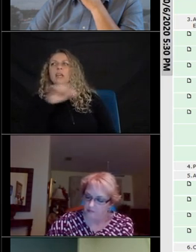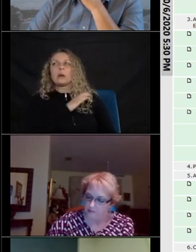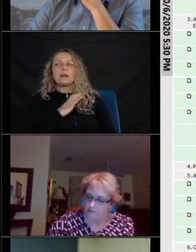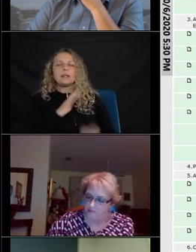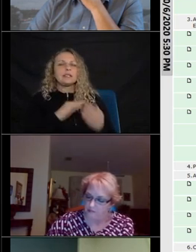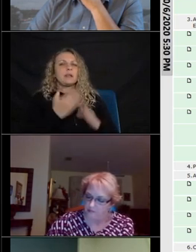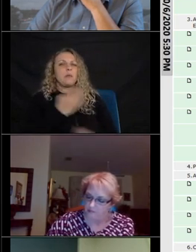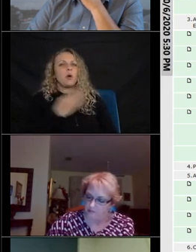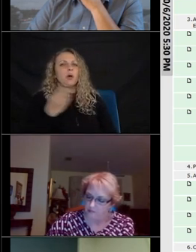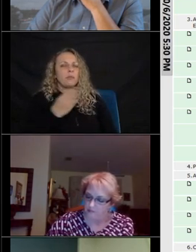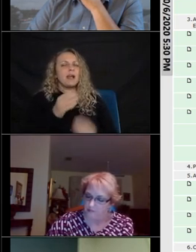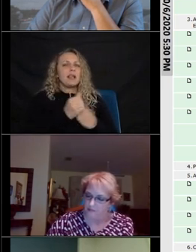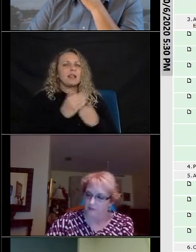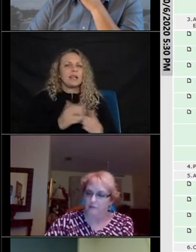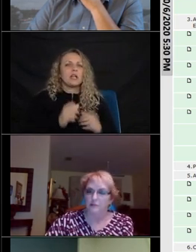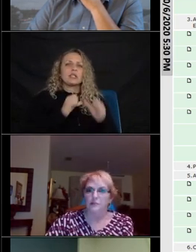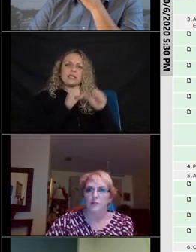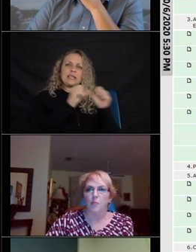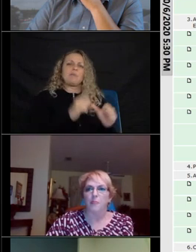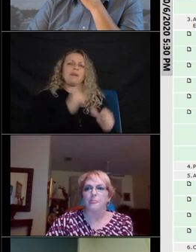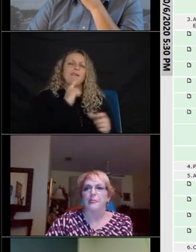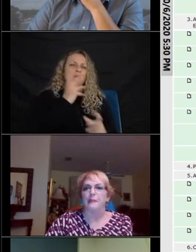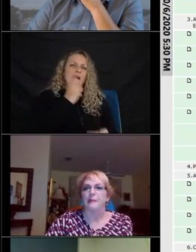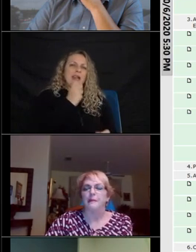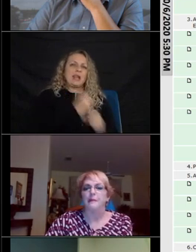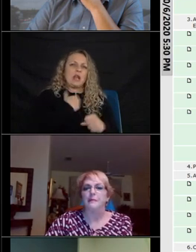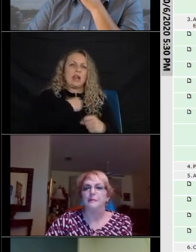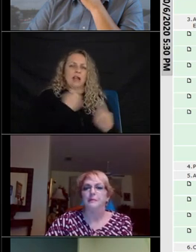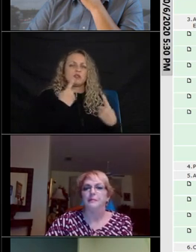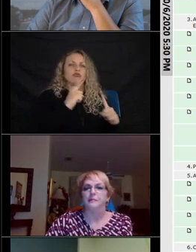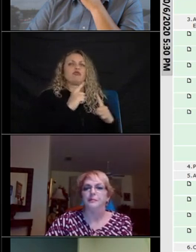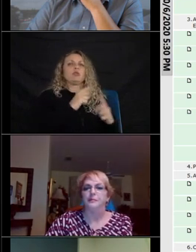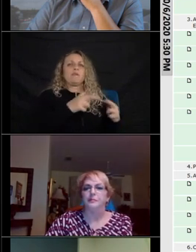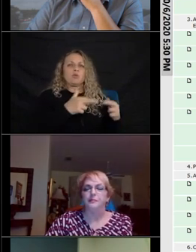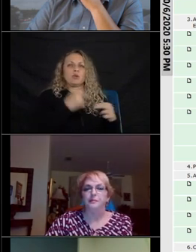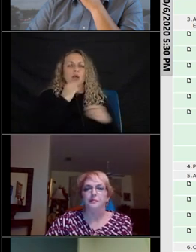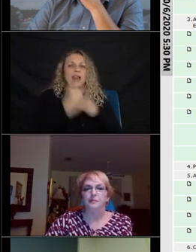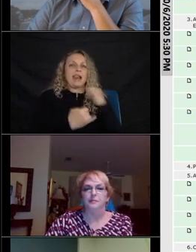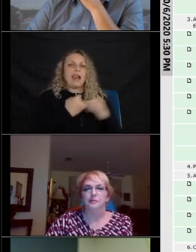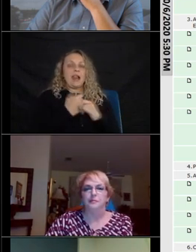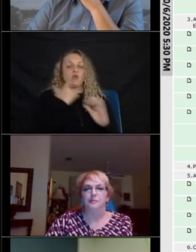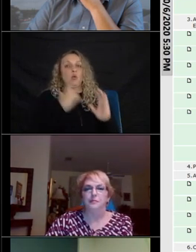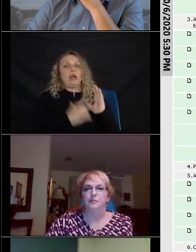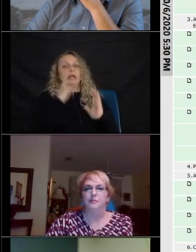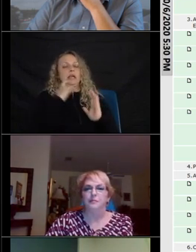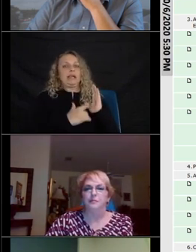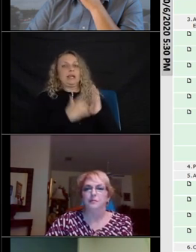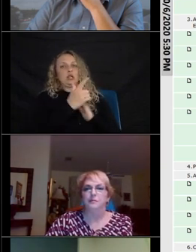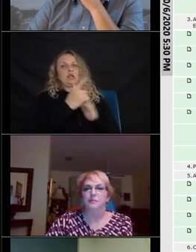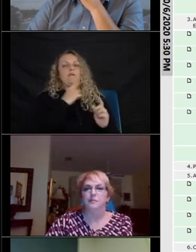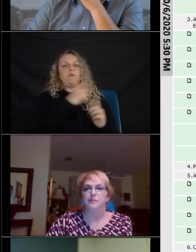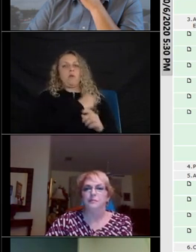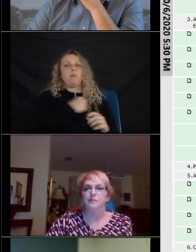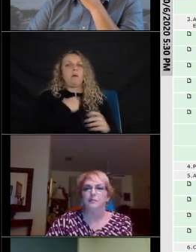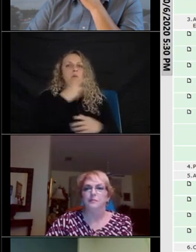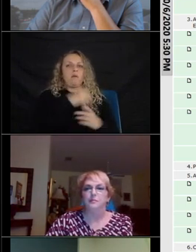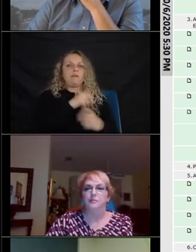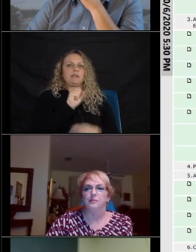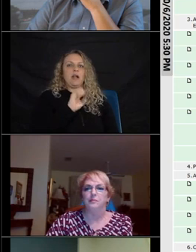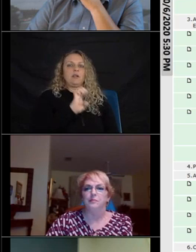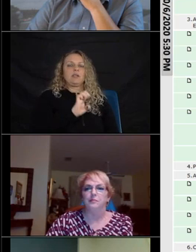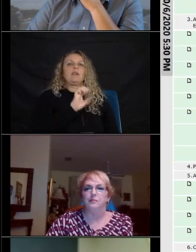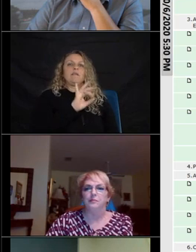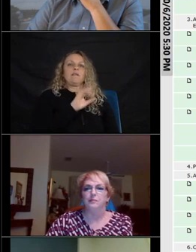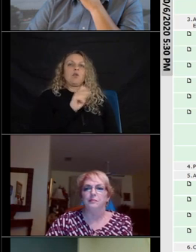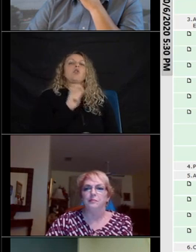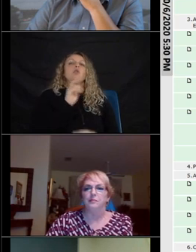of Boynton Beach has been a leader in sustainability for many years and has achieved regional and international recognition as a member of the Southeast Florida Regional